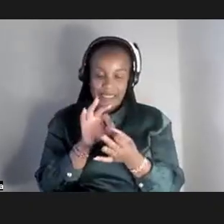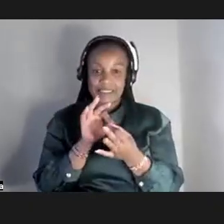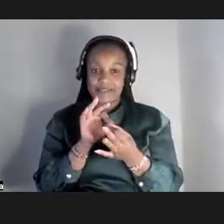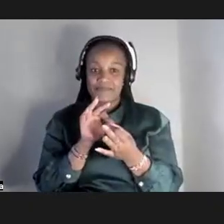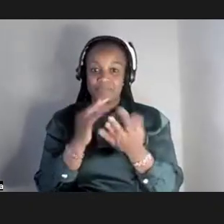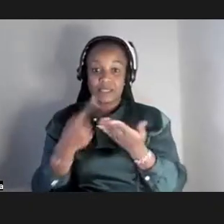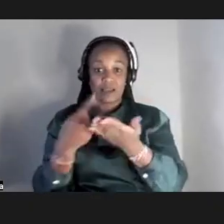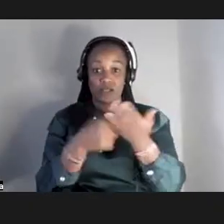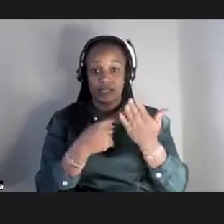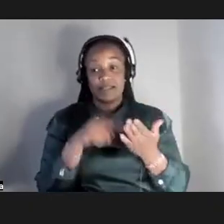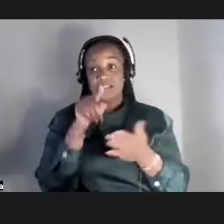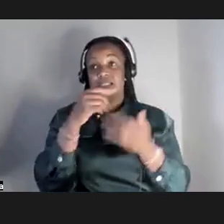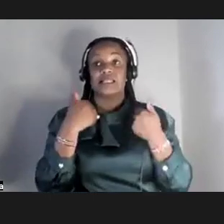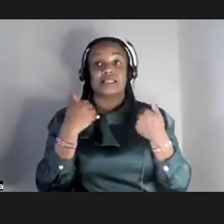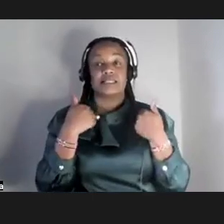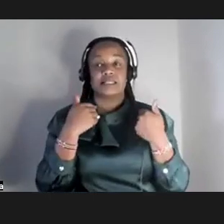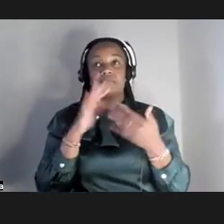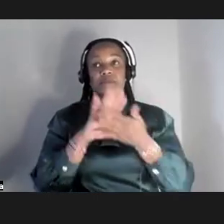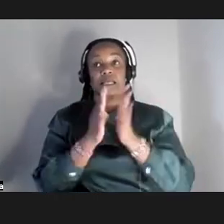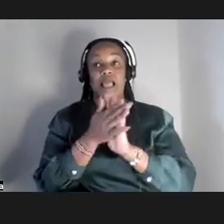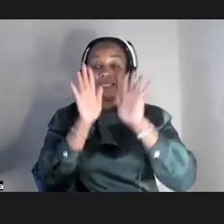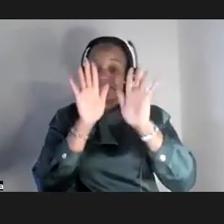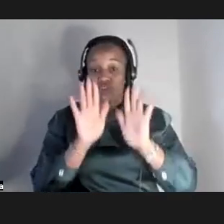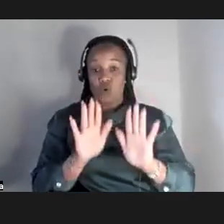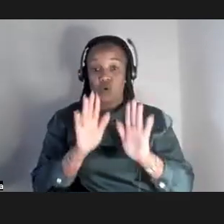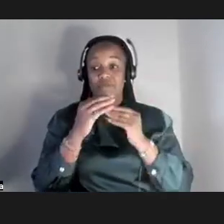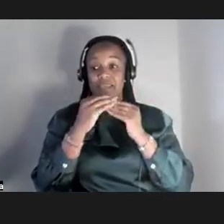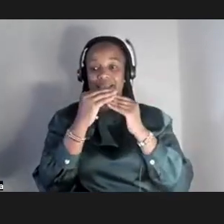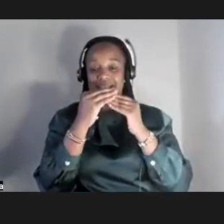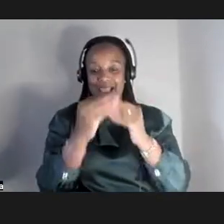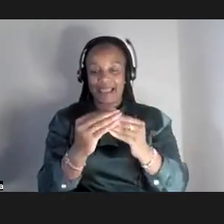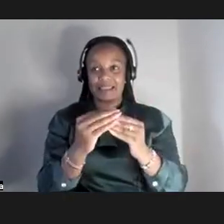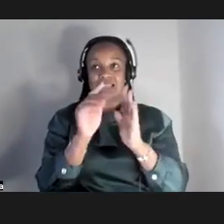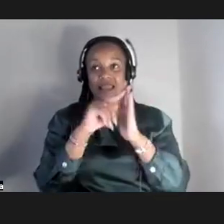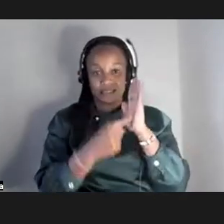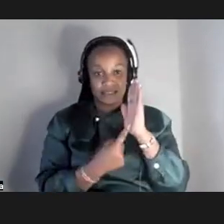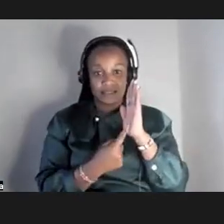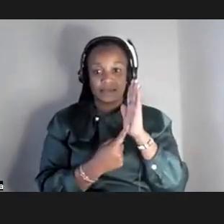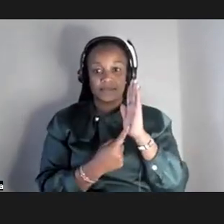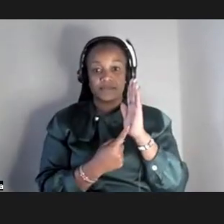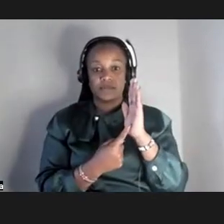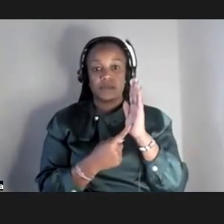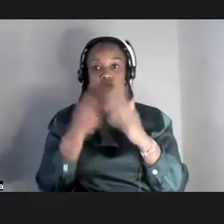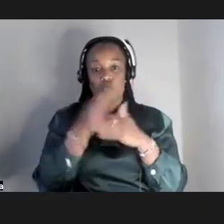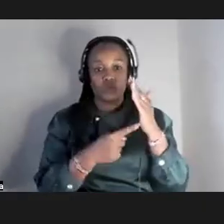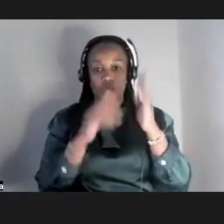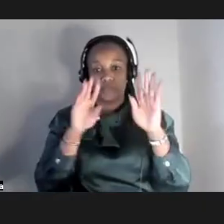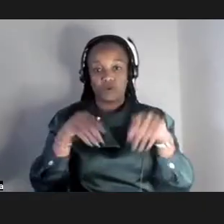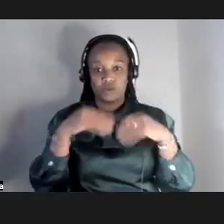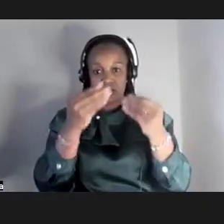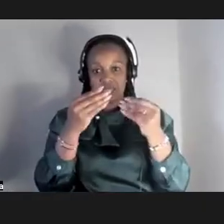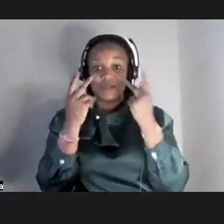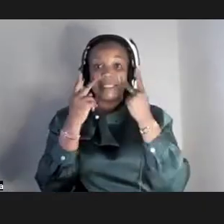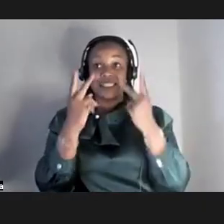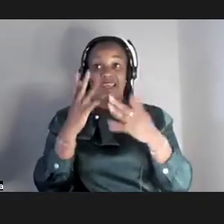absolutely critical. The guidelines and the materials that we produce, Ministries of Health tend to see these as trusted sources. The